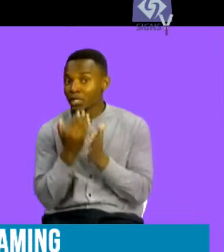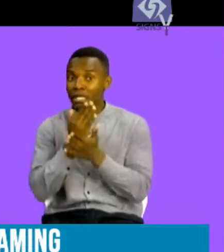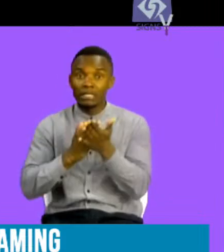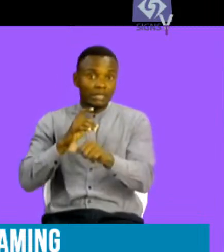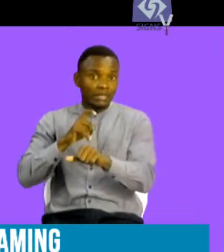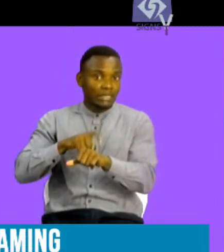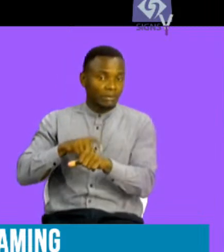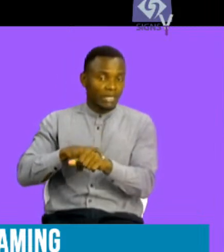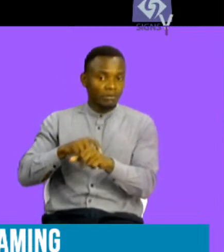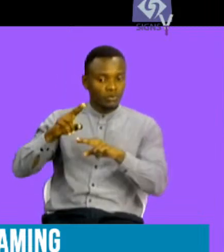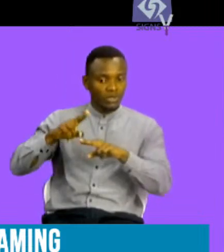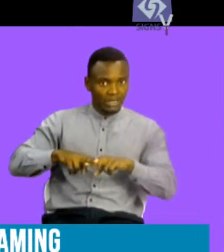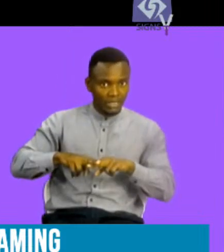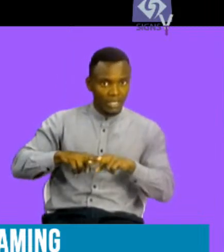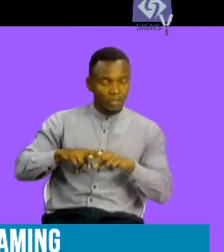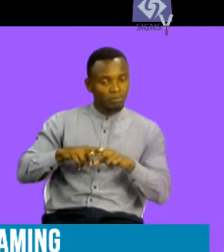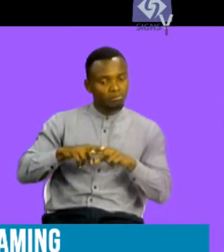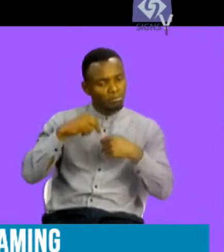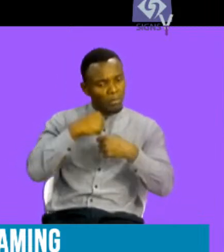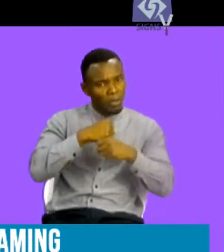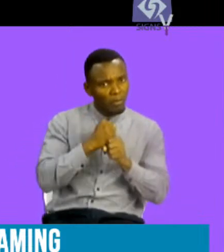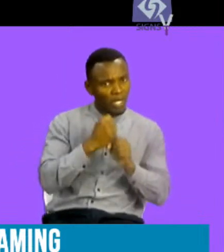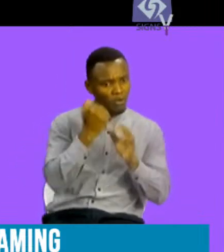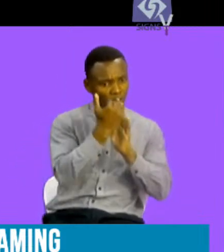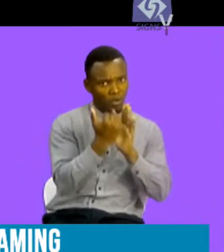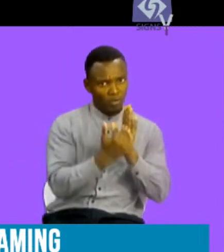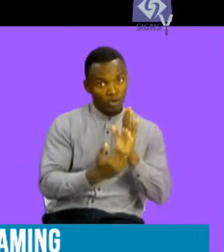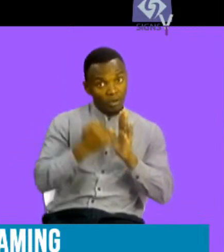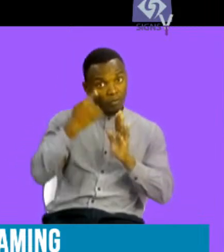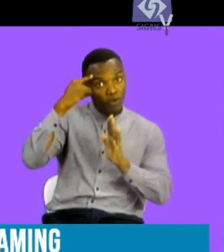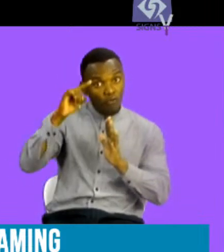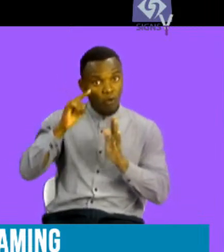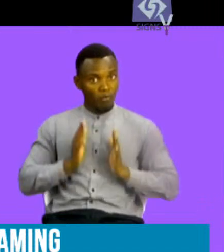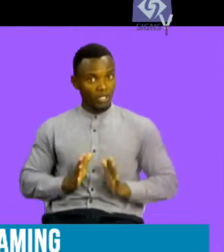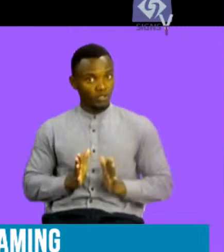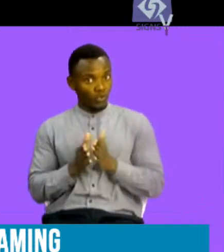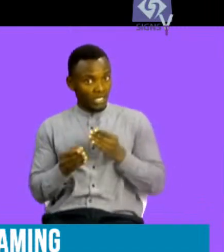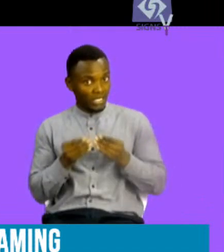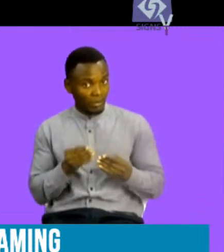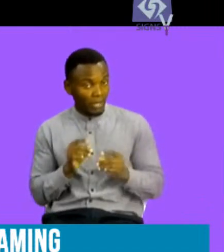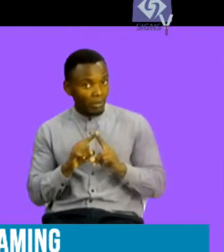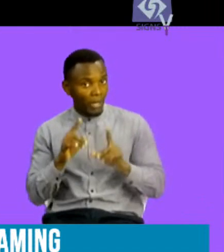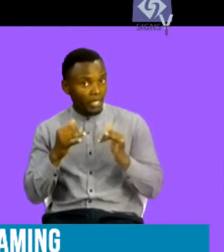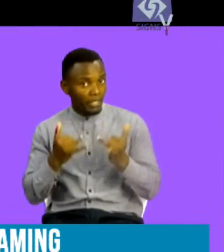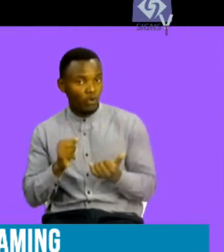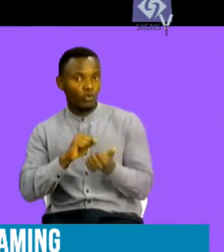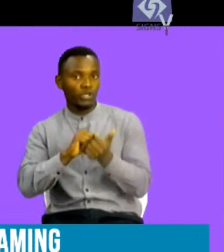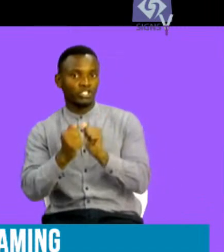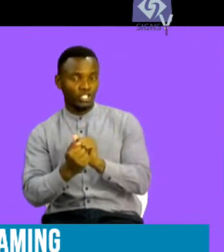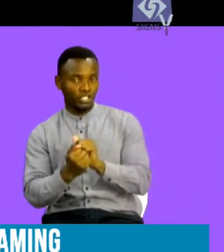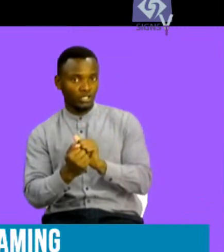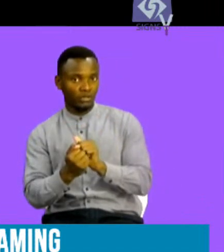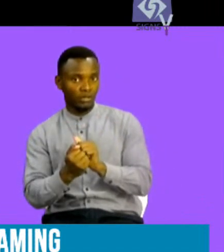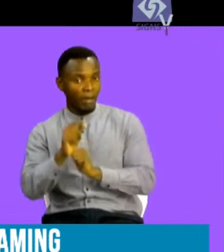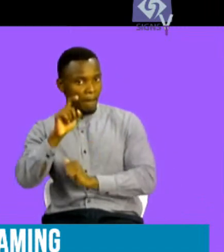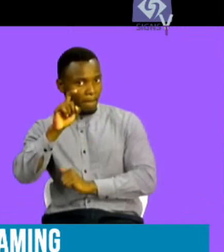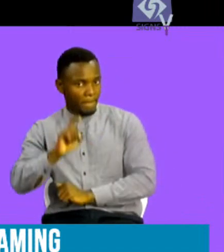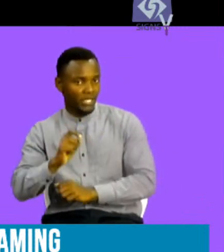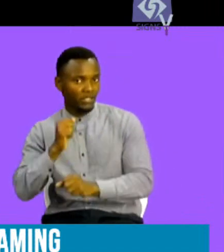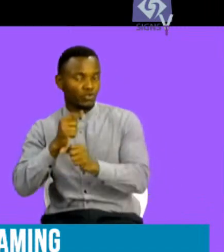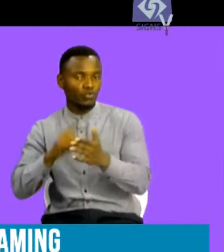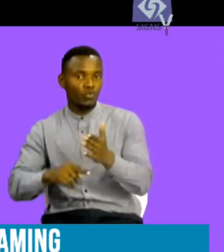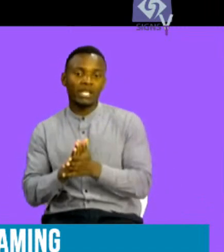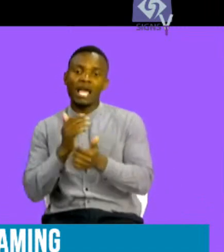Sometimes we sit down and make programs for persons with disabilities, but now we are saying that we have to be